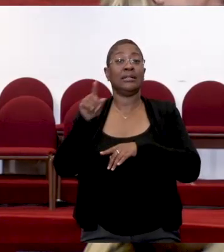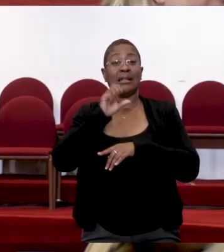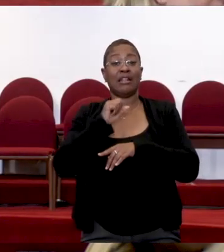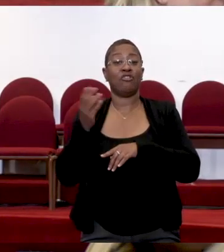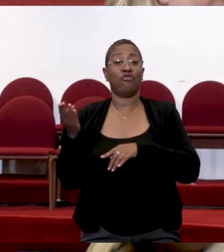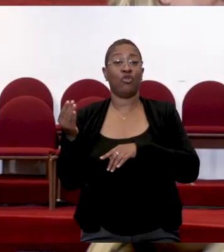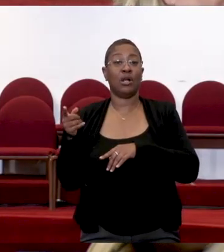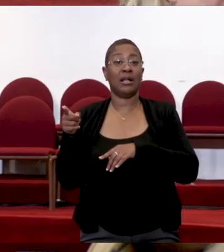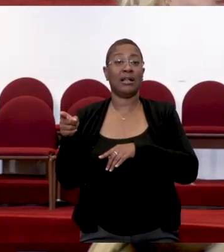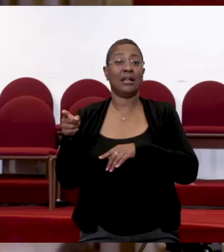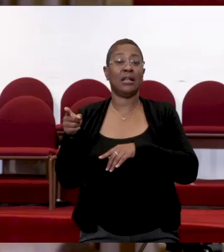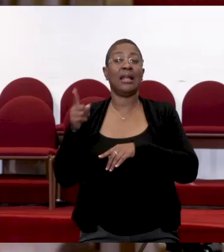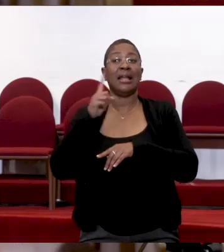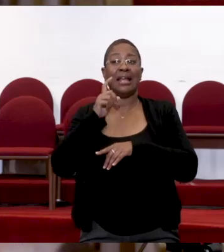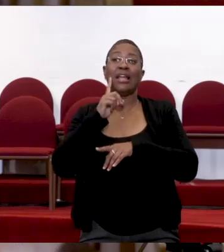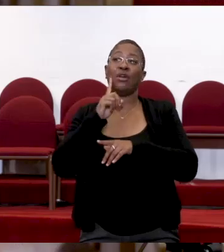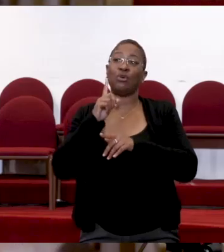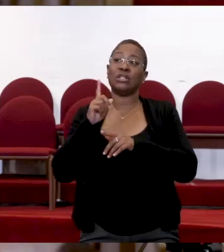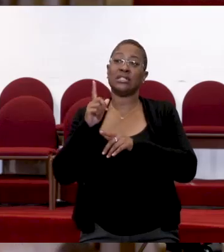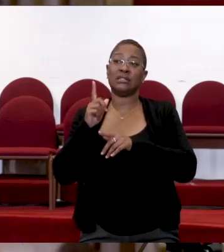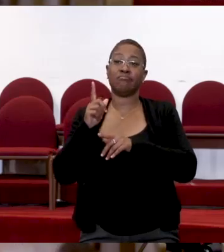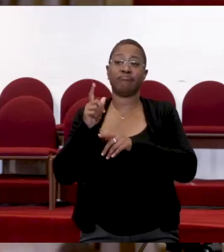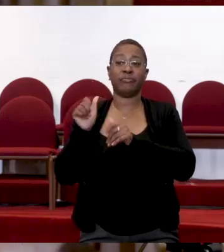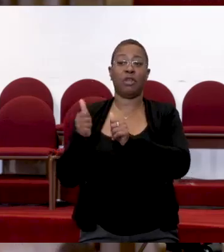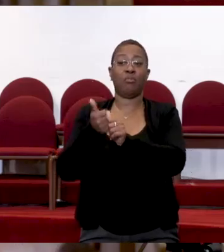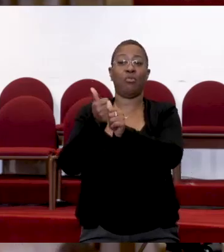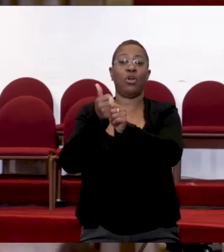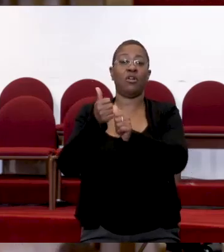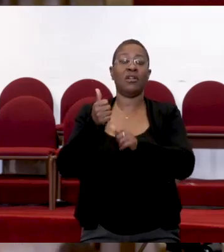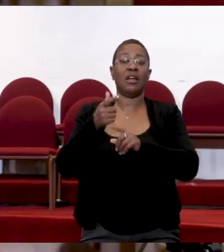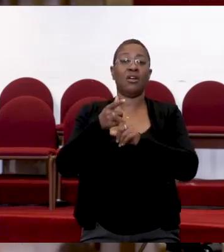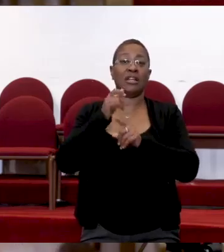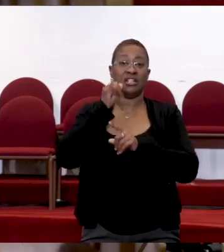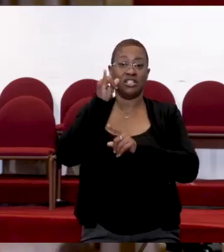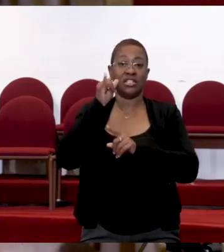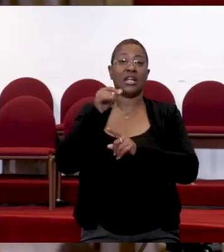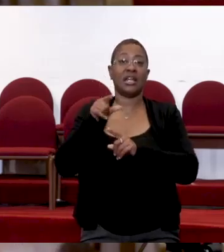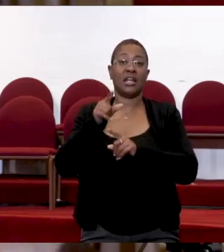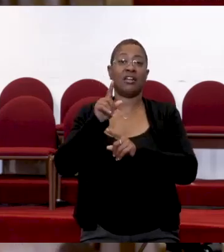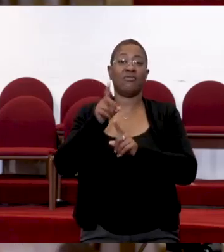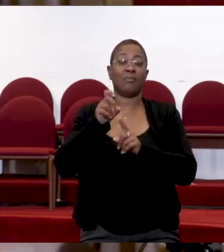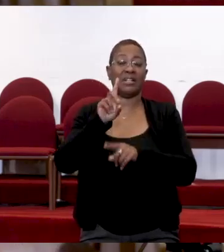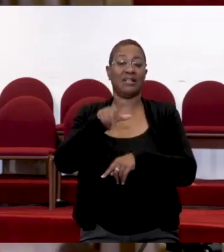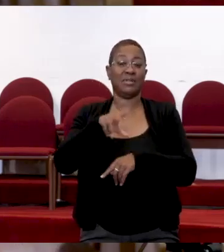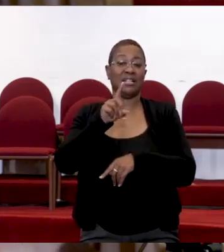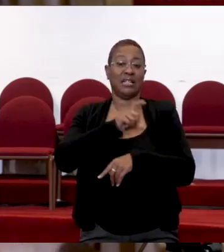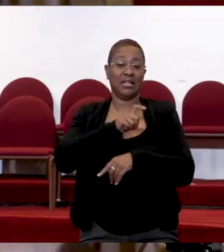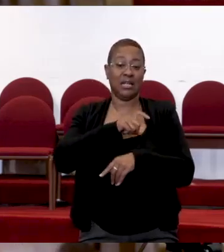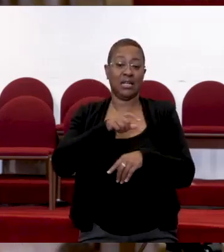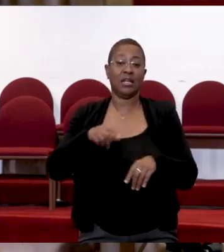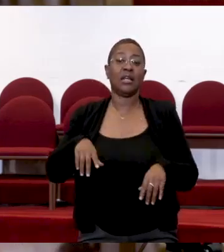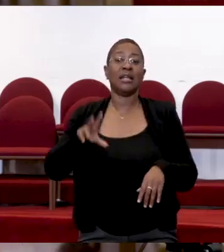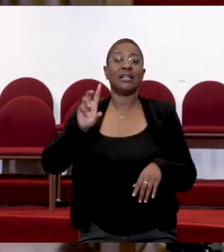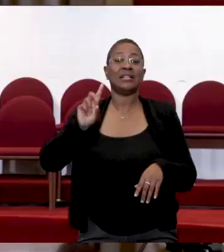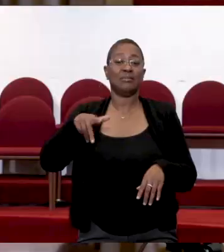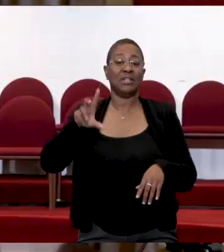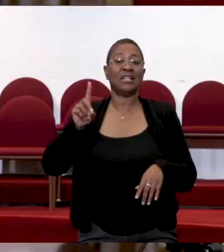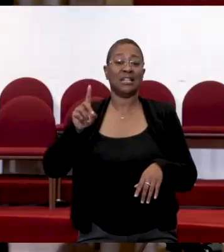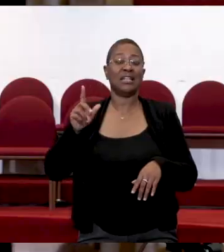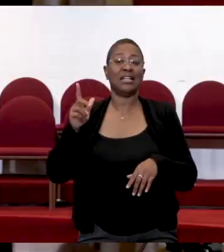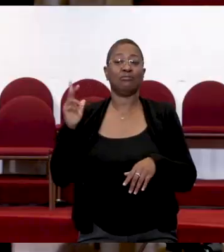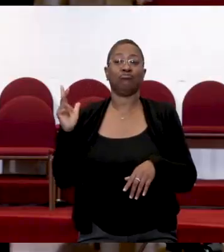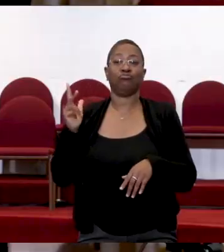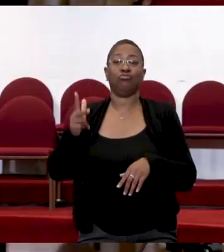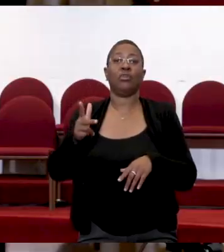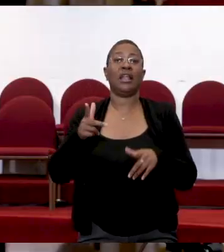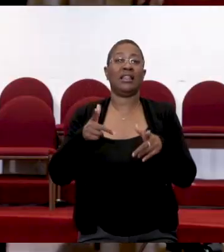14. He was profiled yesterday. Coming from my home, DPD rode down the street. They literally